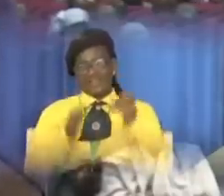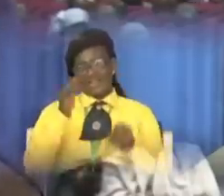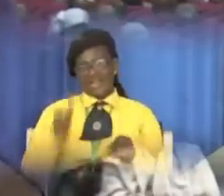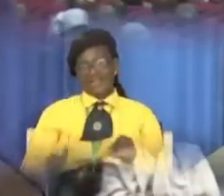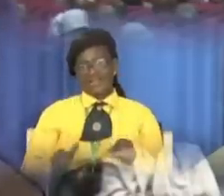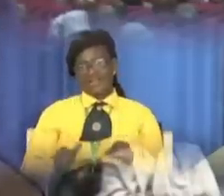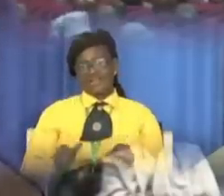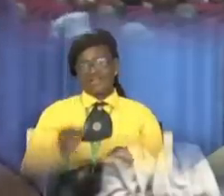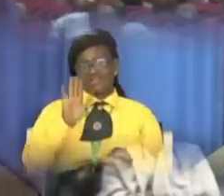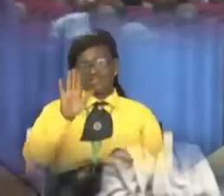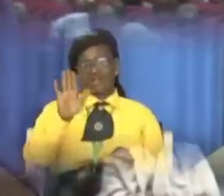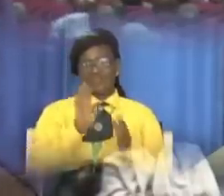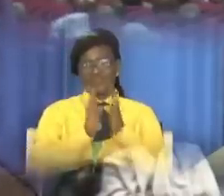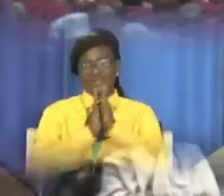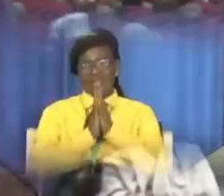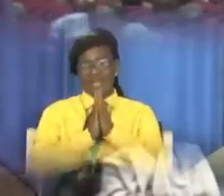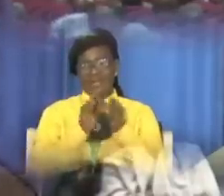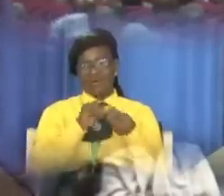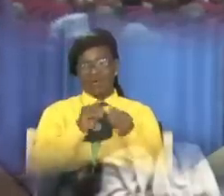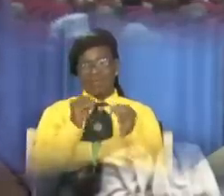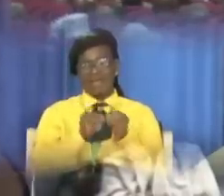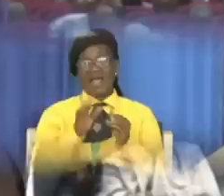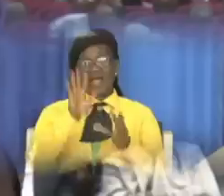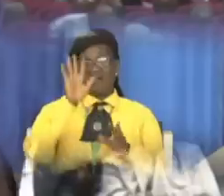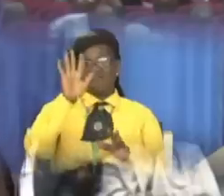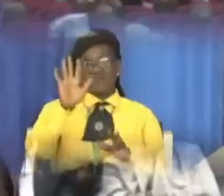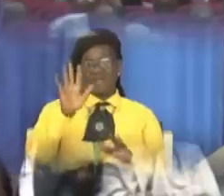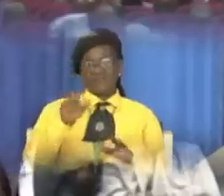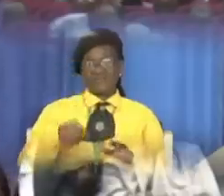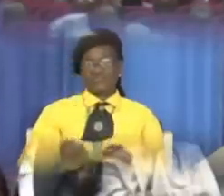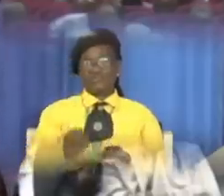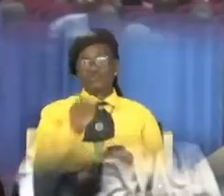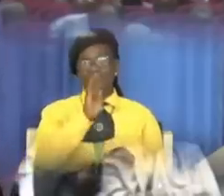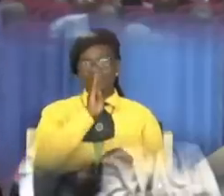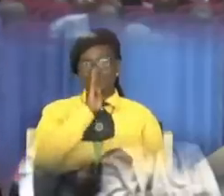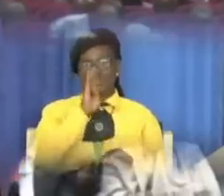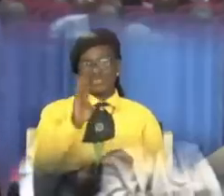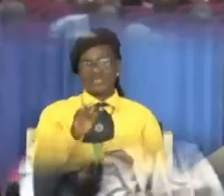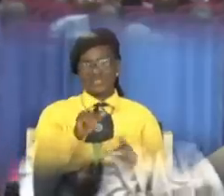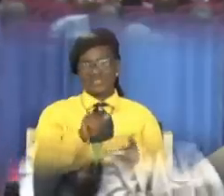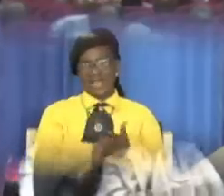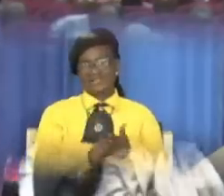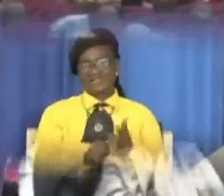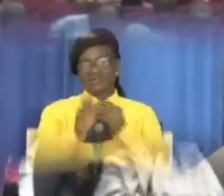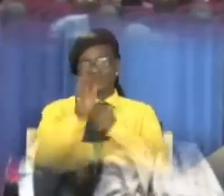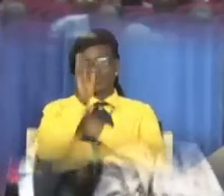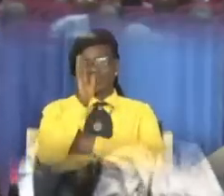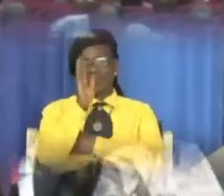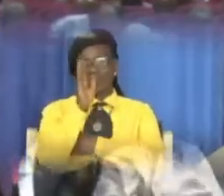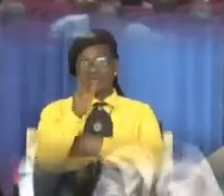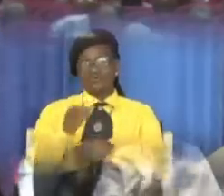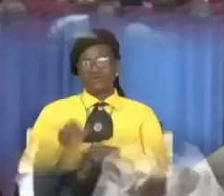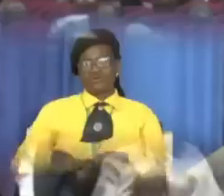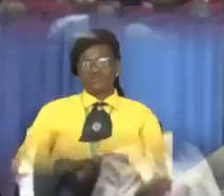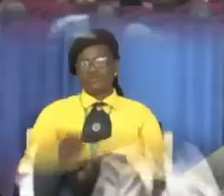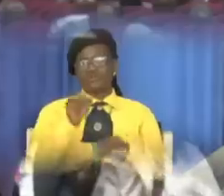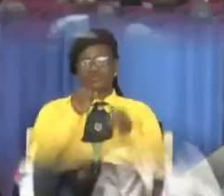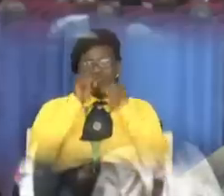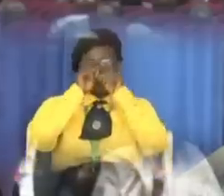your prayer number five should be that God will shine his light